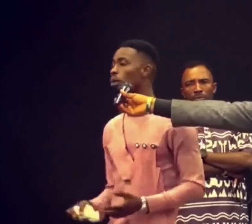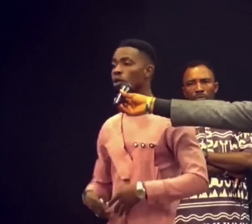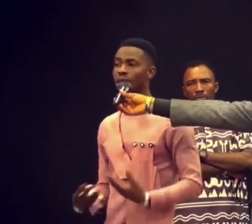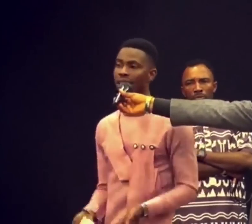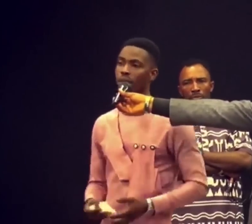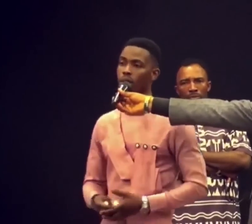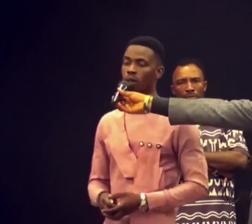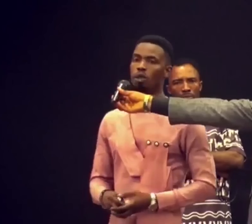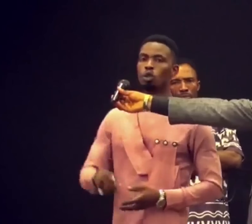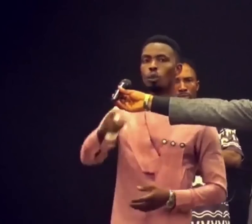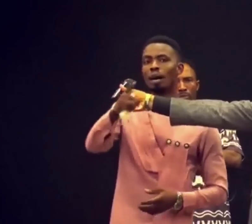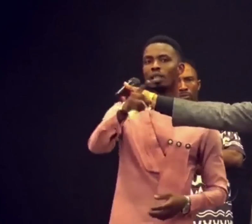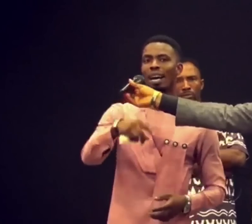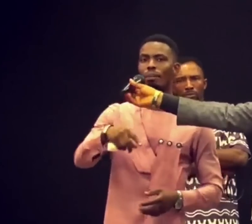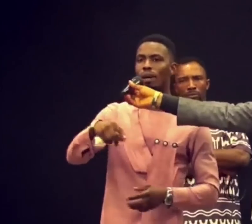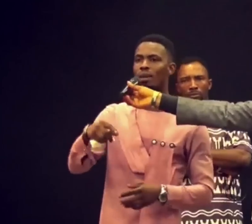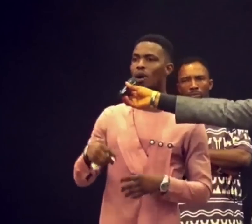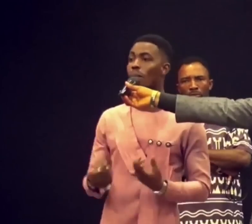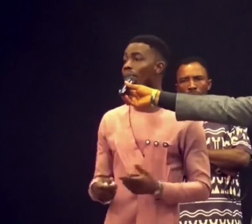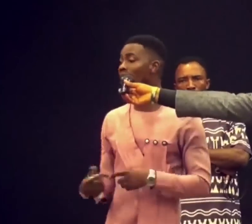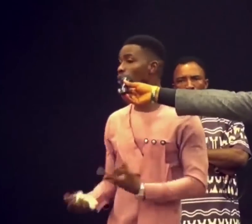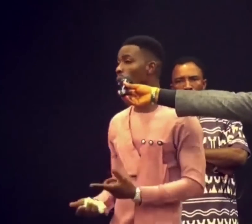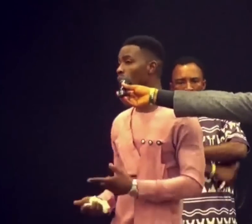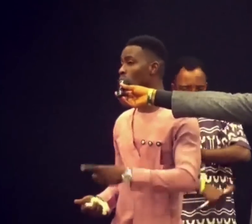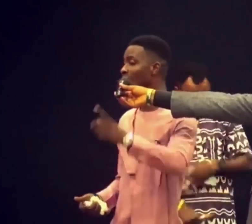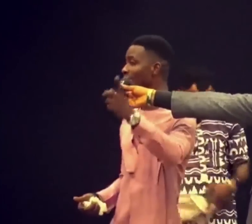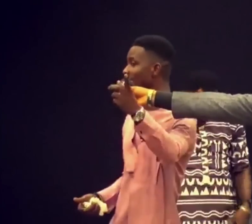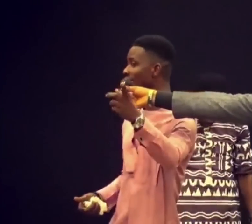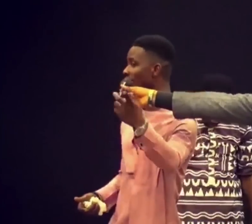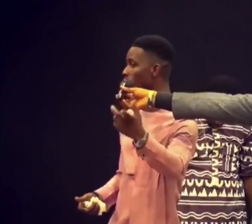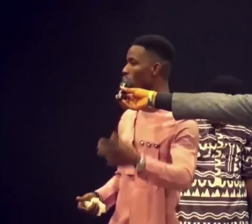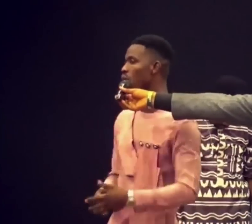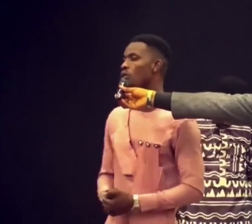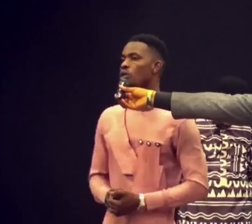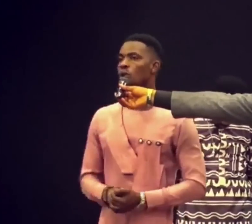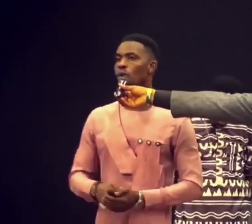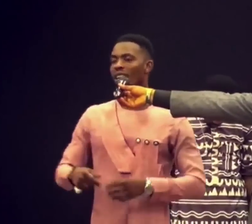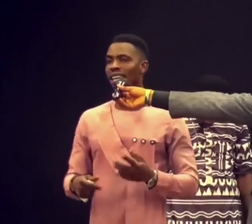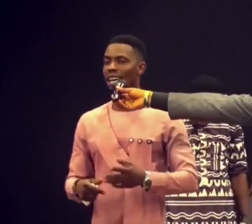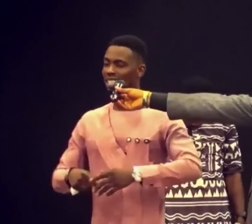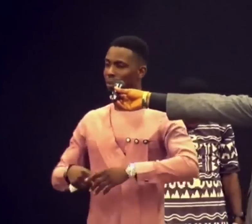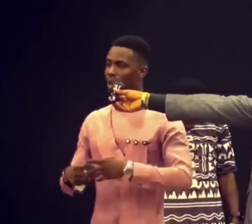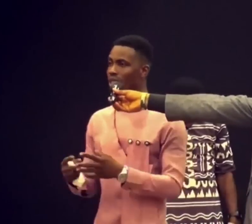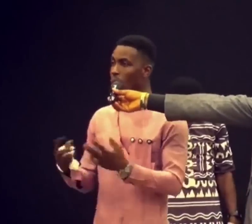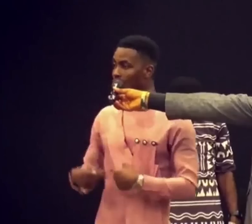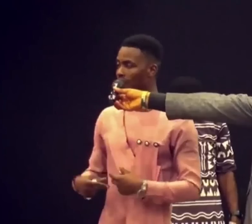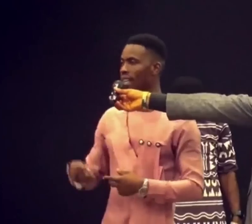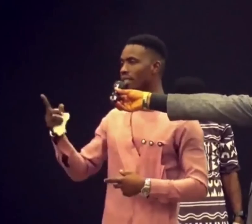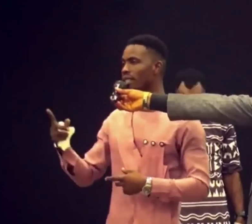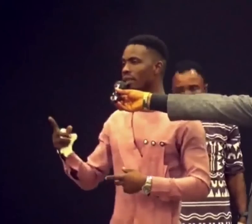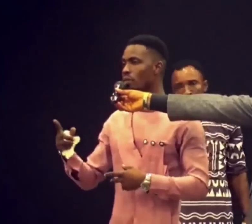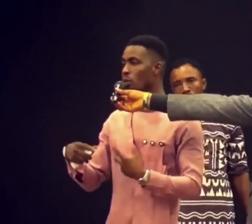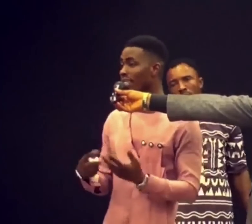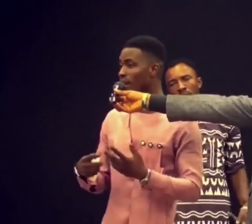wo bo moto won start mo so ba se wa pe mo wa pe mechanic to ma ba mi se moto lati Eko so bo sa asa pa yo sa wa